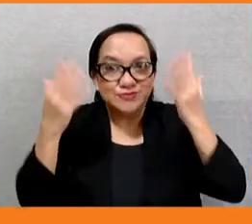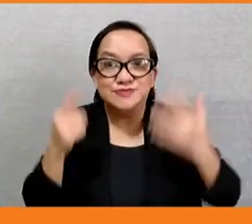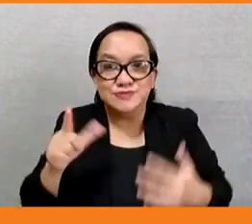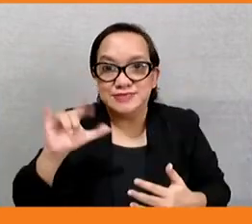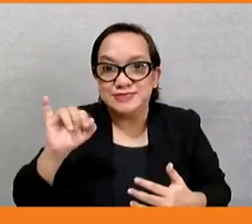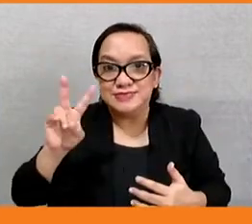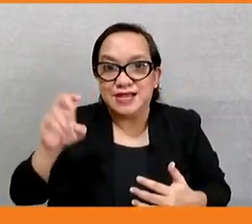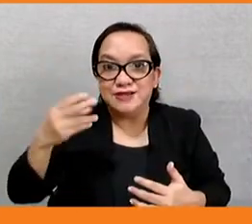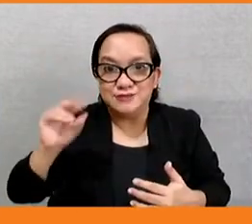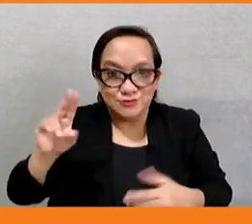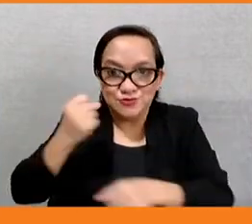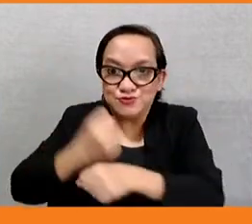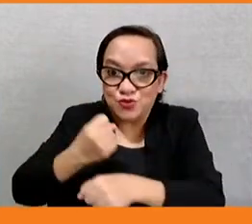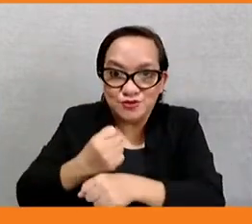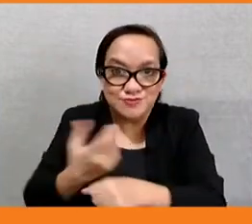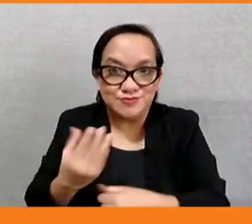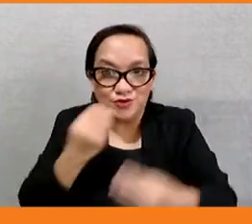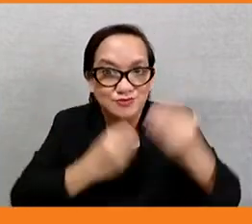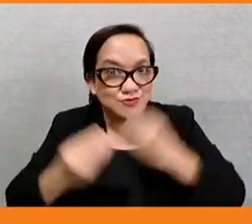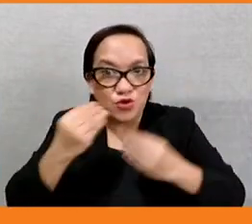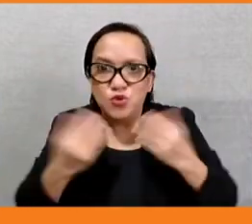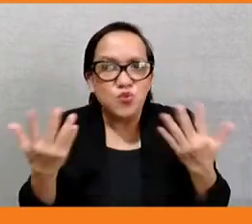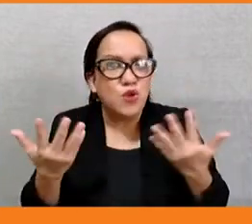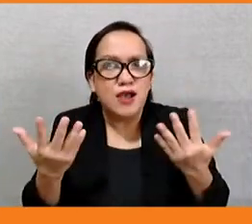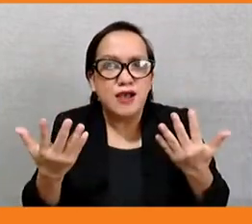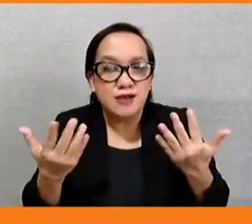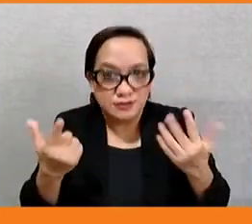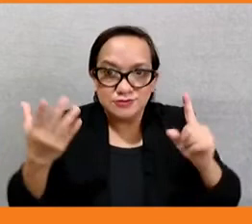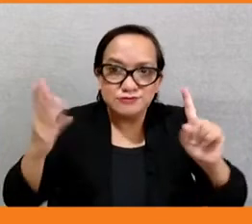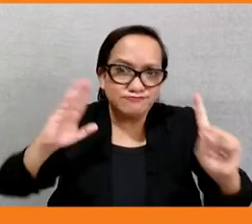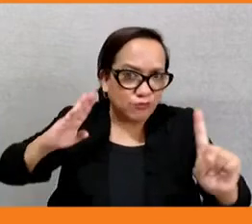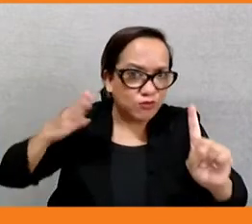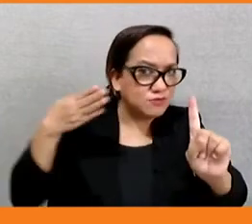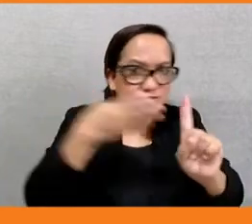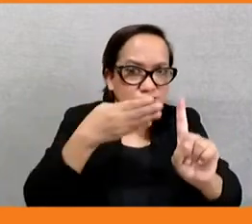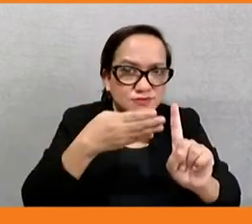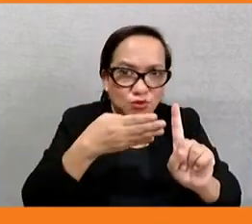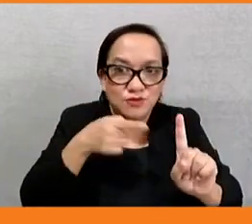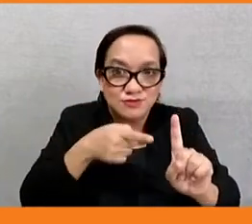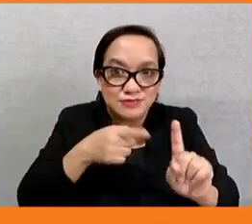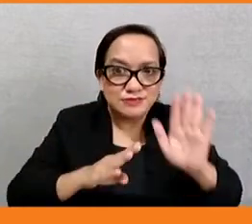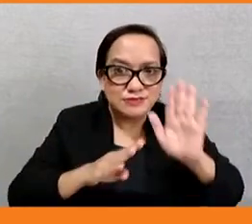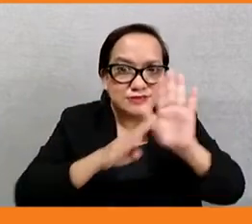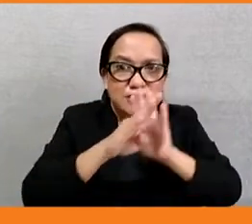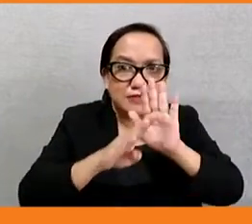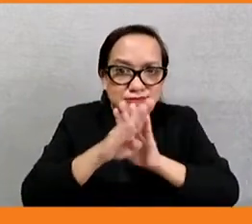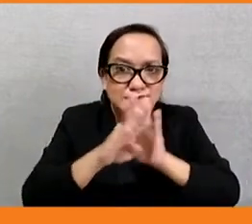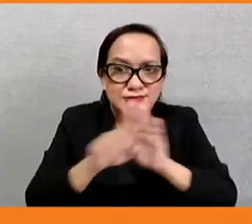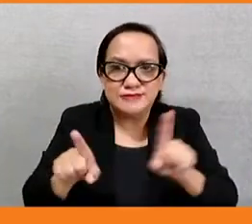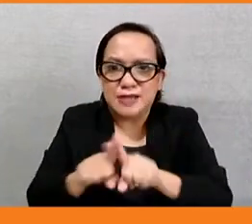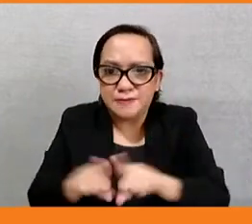achieved through developing new industries, businesses, and green quality